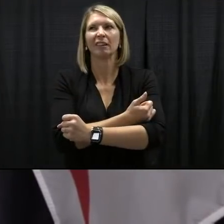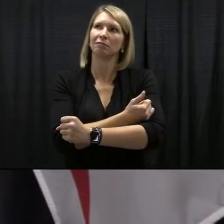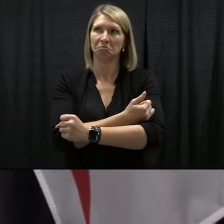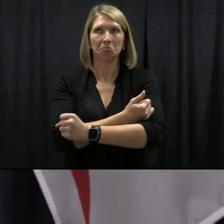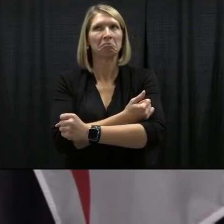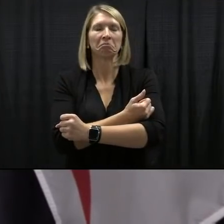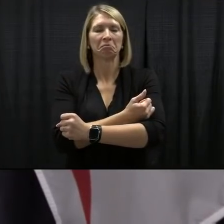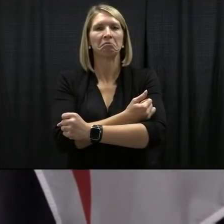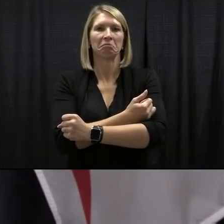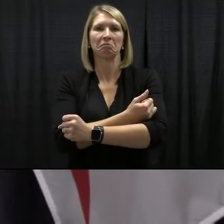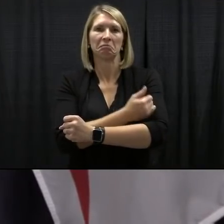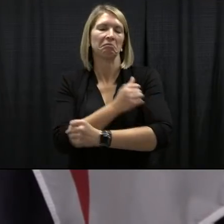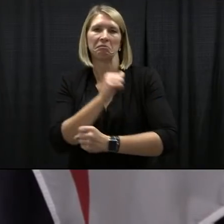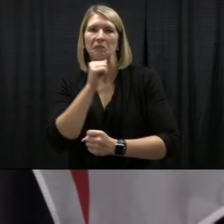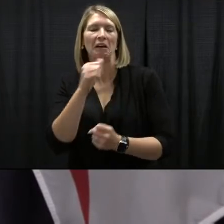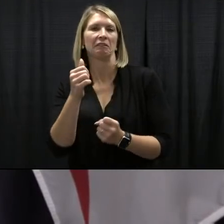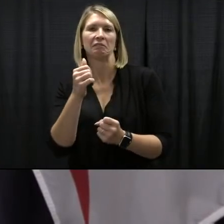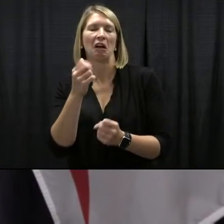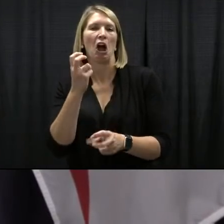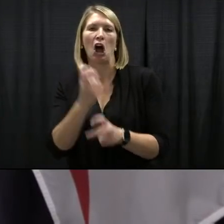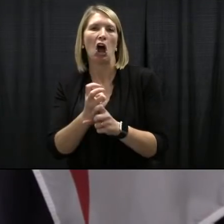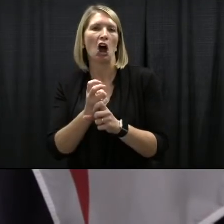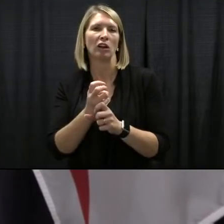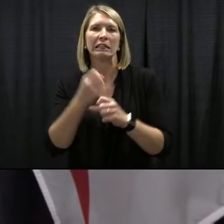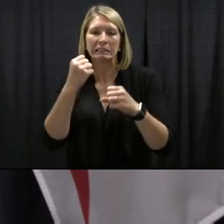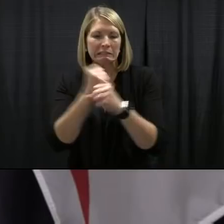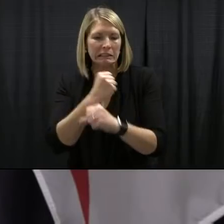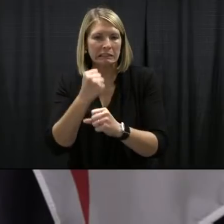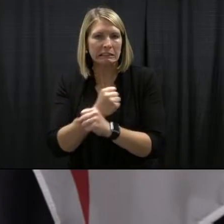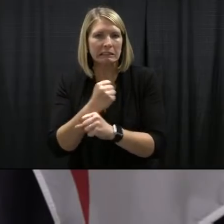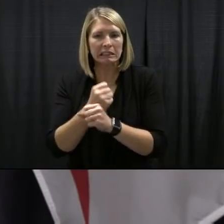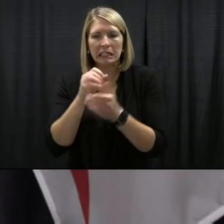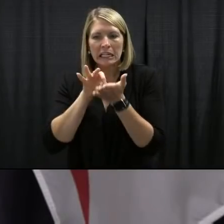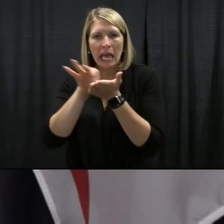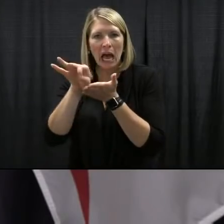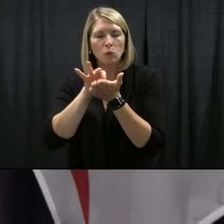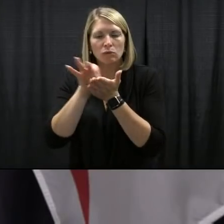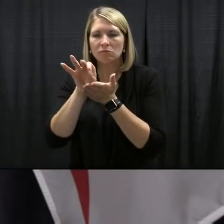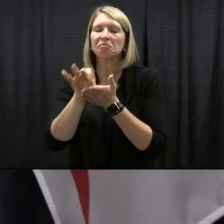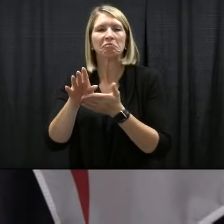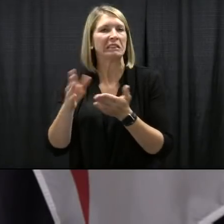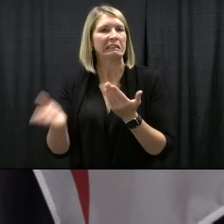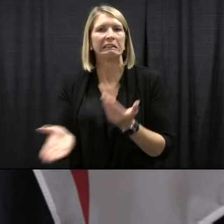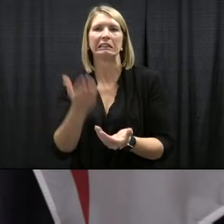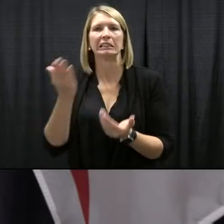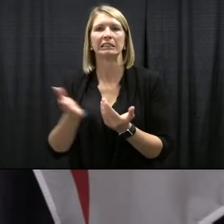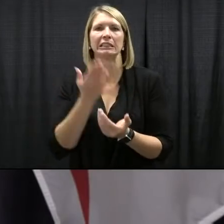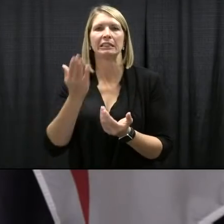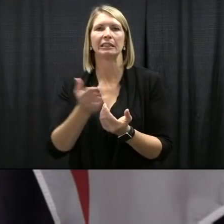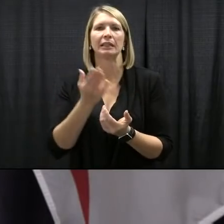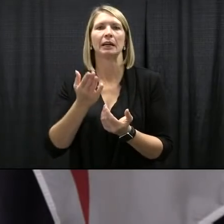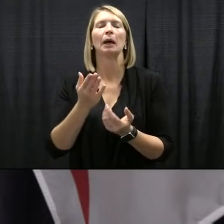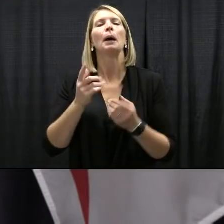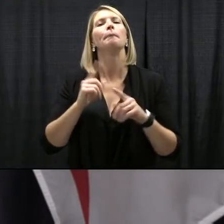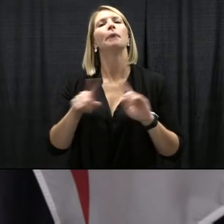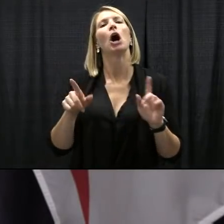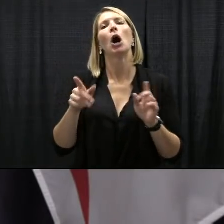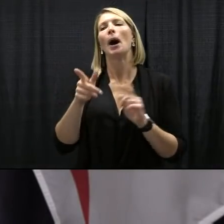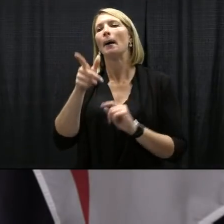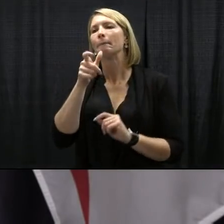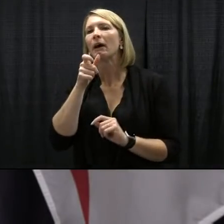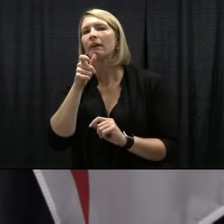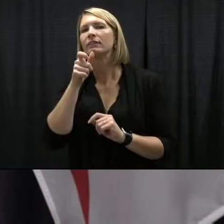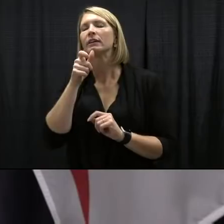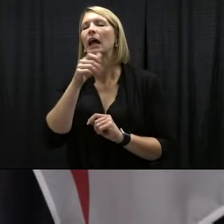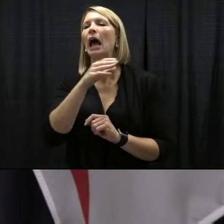community, people have self-identified as being healthcare workers in either private sector or community sector. So